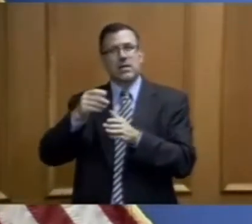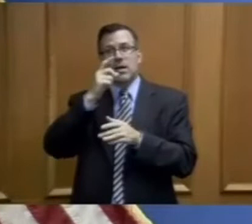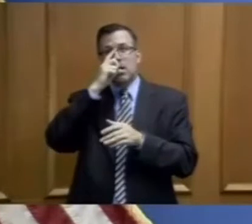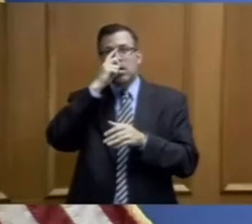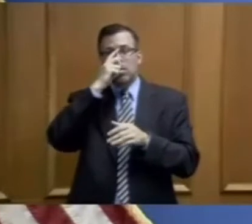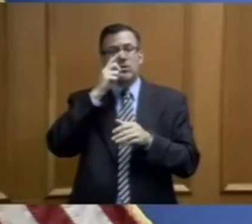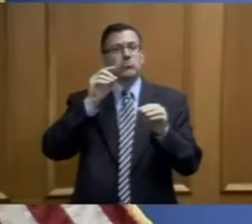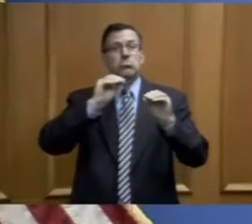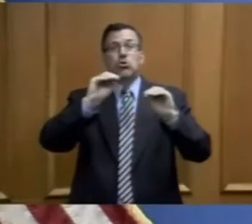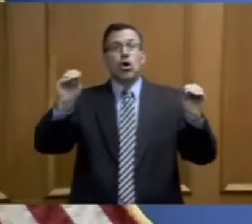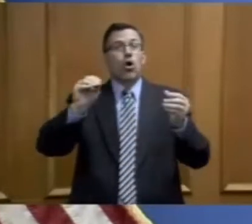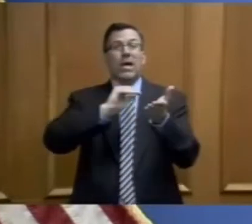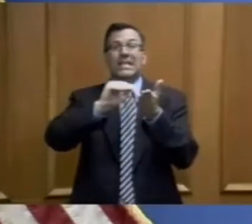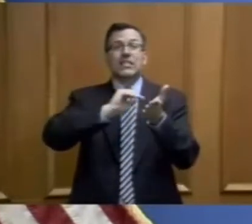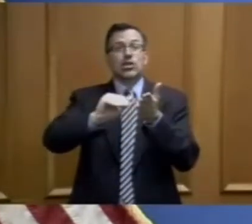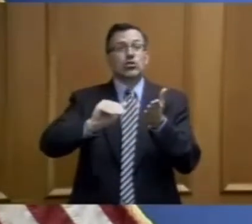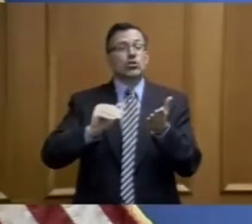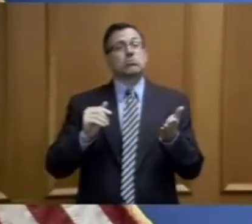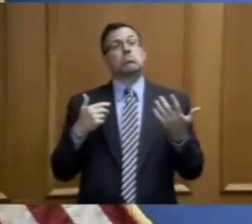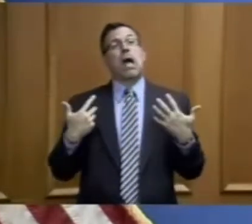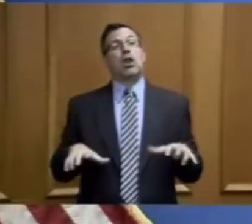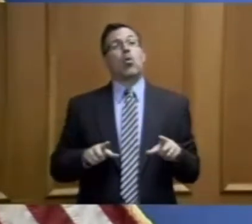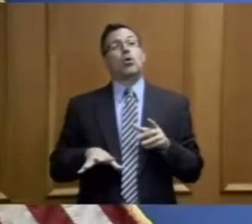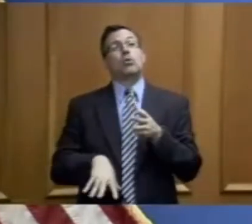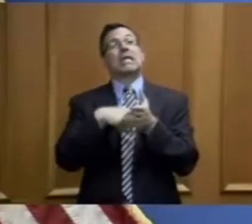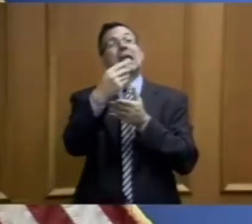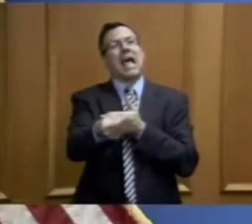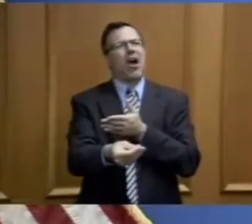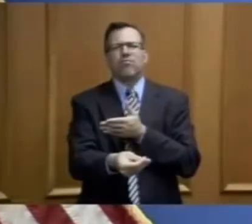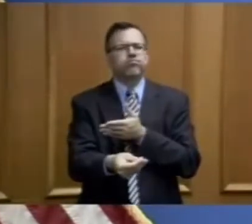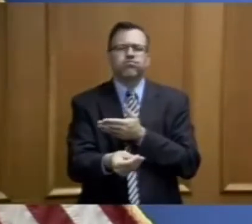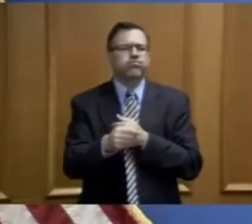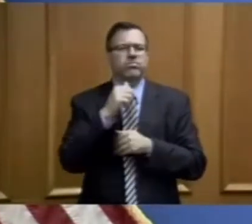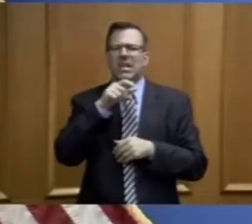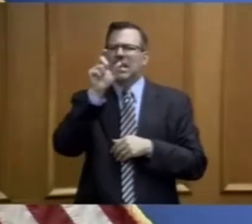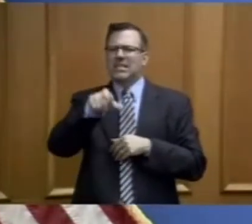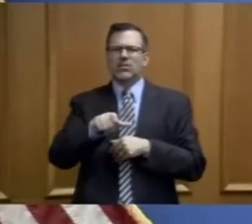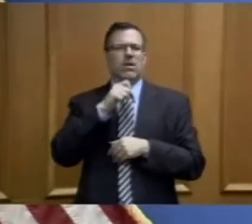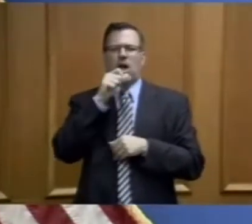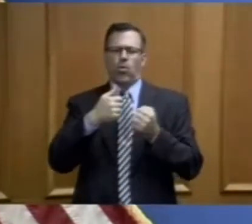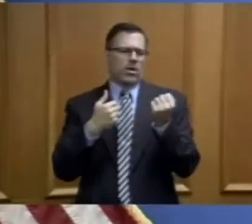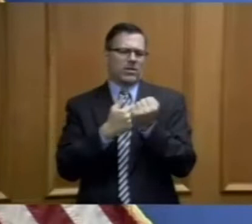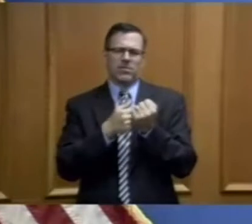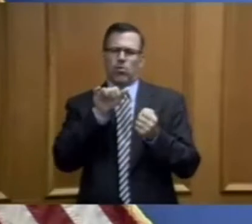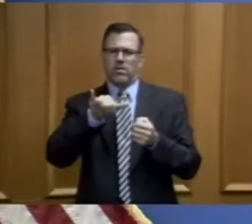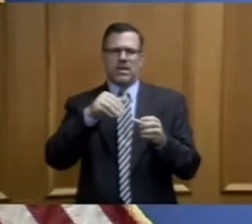voting I don't believe that that's necessary. I would not advocate for that in Tennessee.